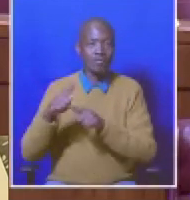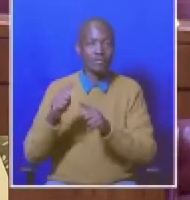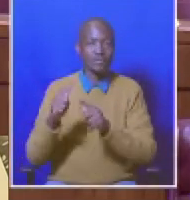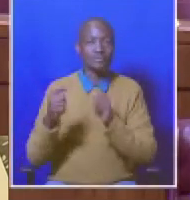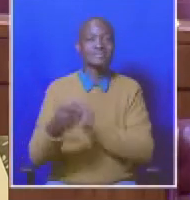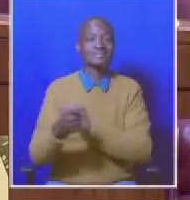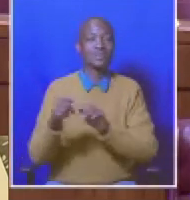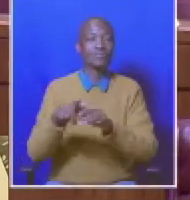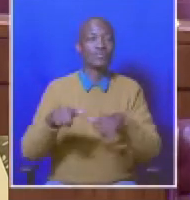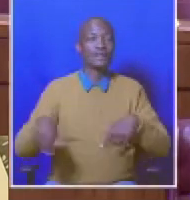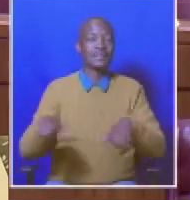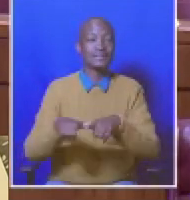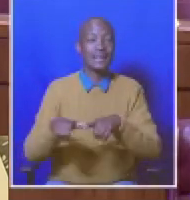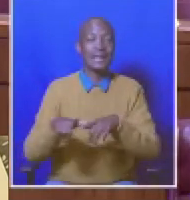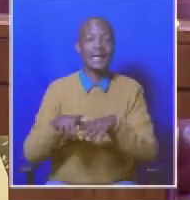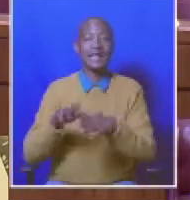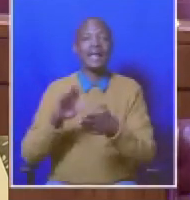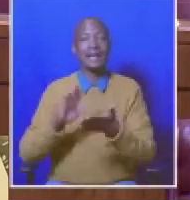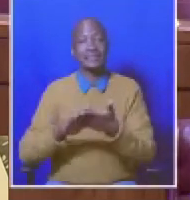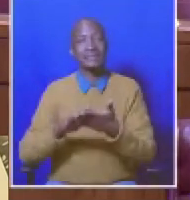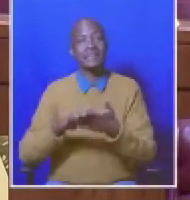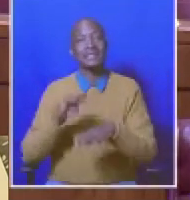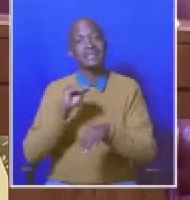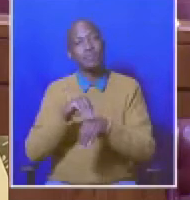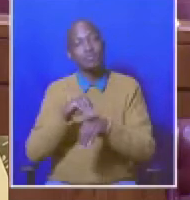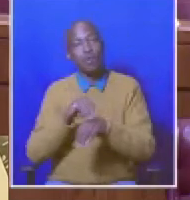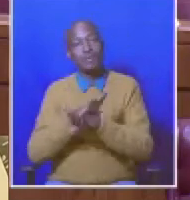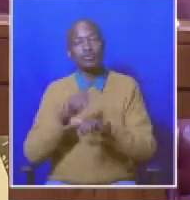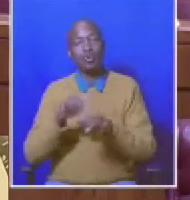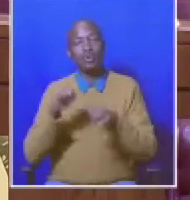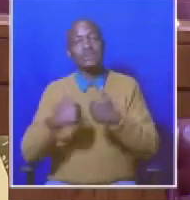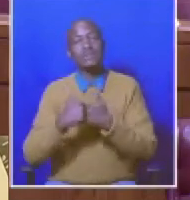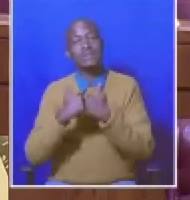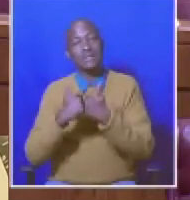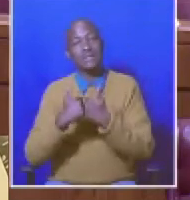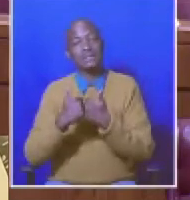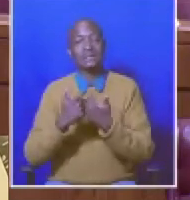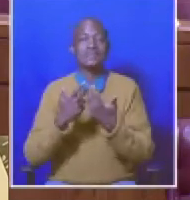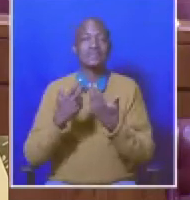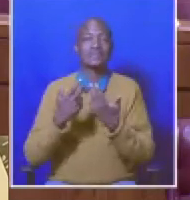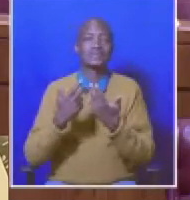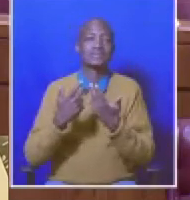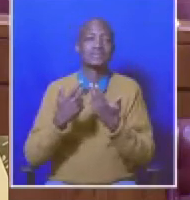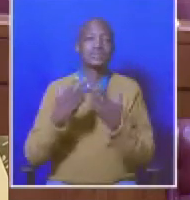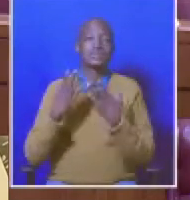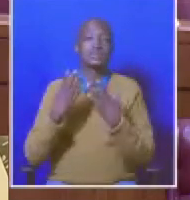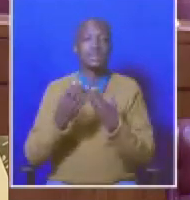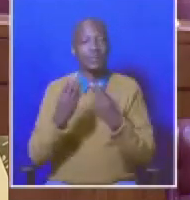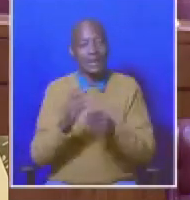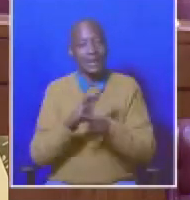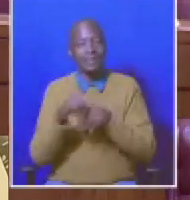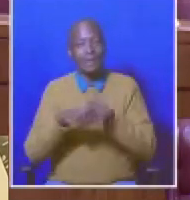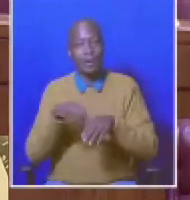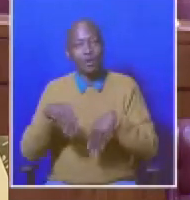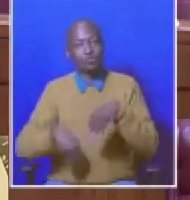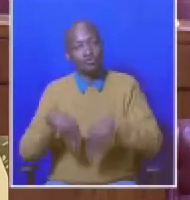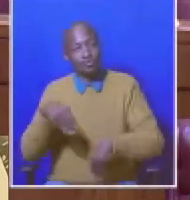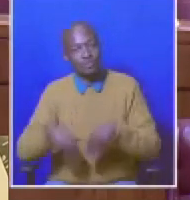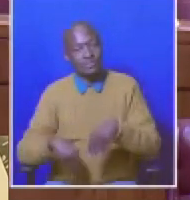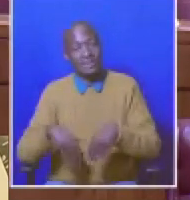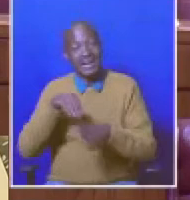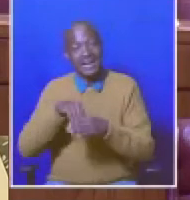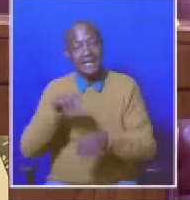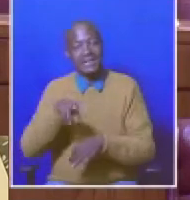and the problems that, or the challenges that we have with the eradication of alleged fraud, corruption and theft in